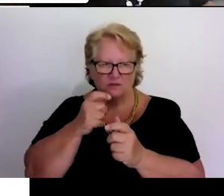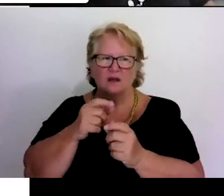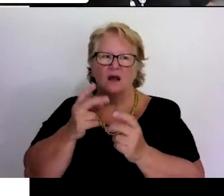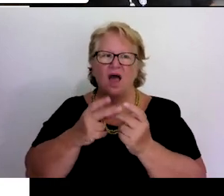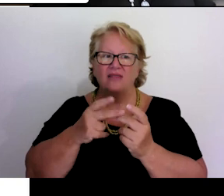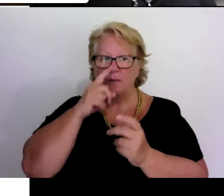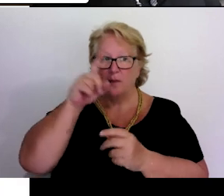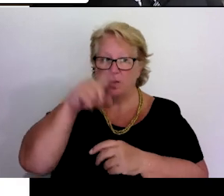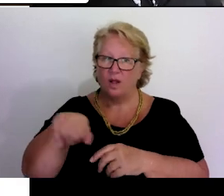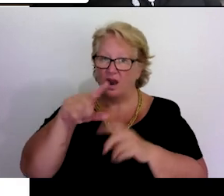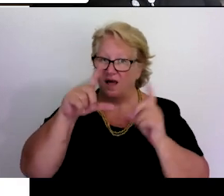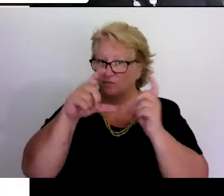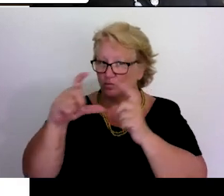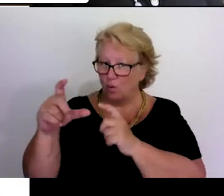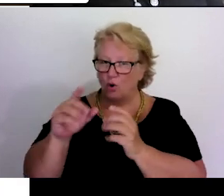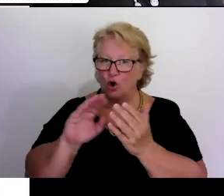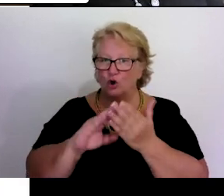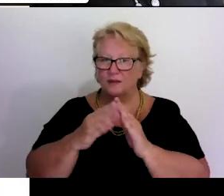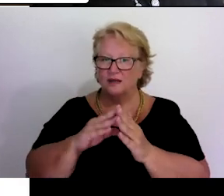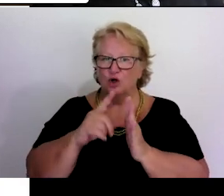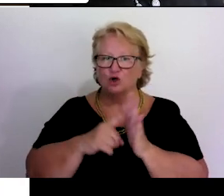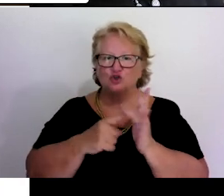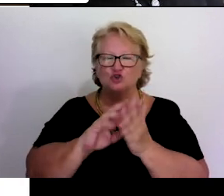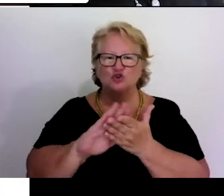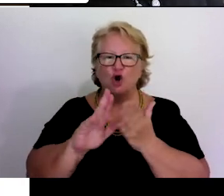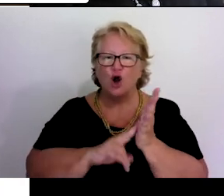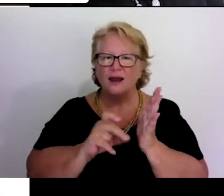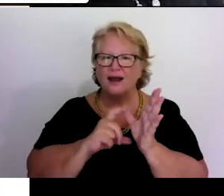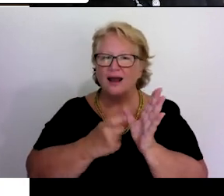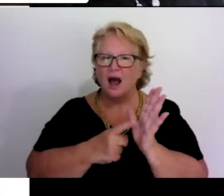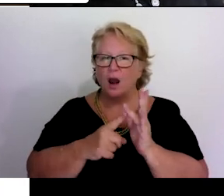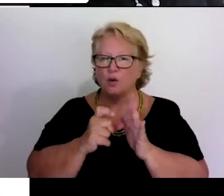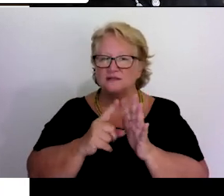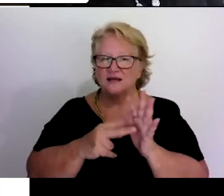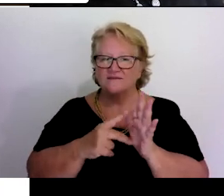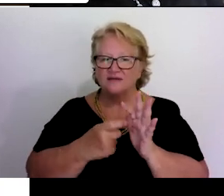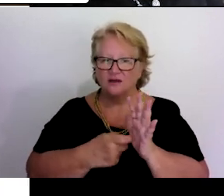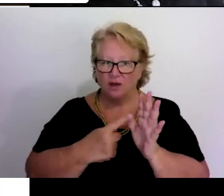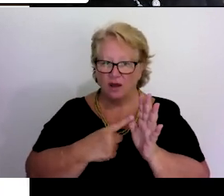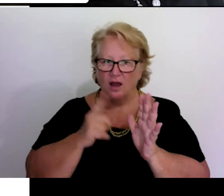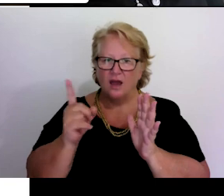council, the community people, are Giancarlo De Vera, who's a community member, who's